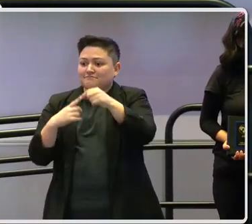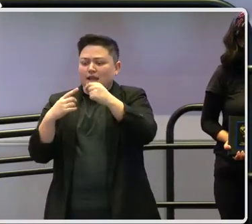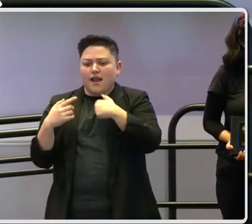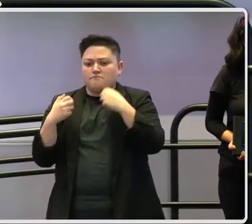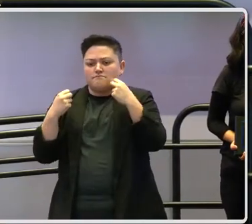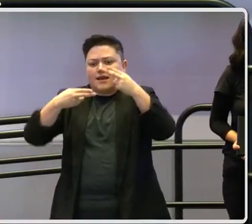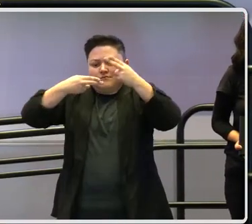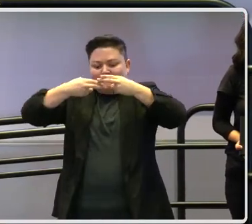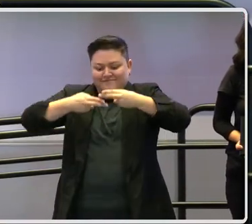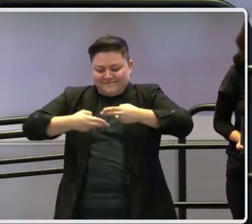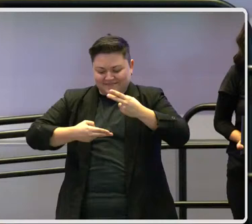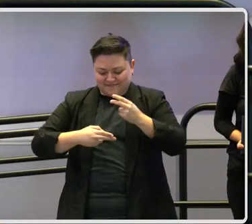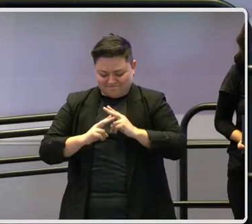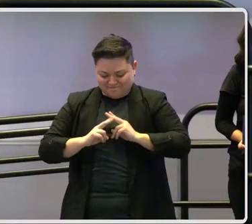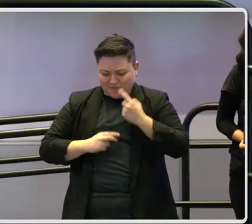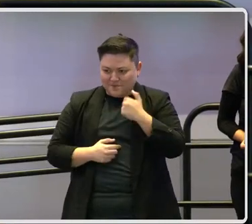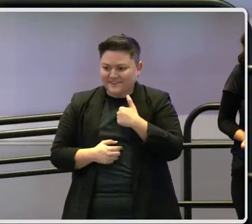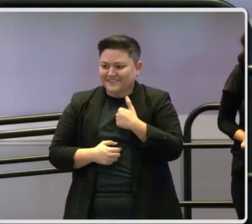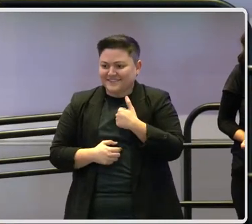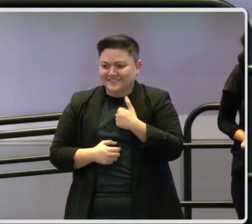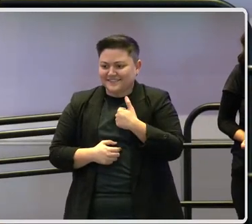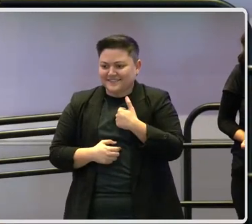titles.